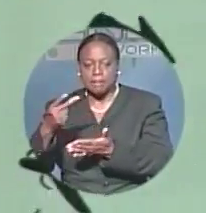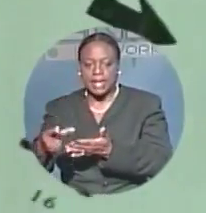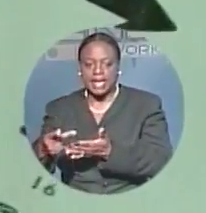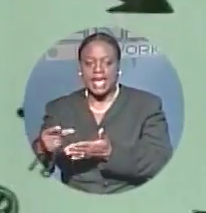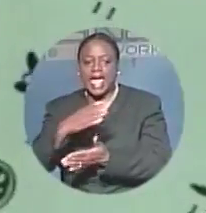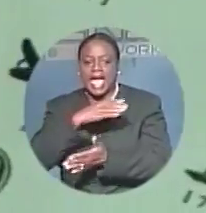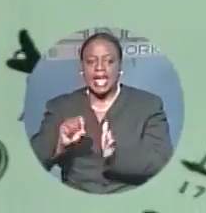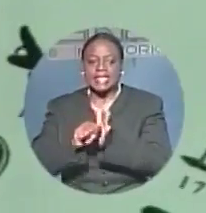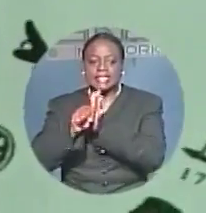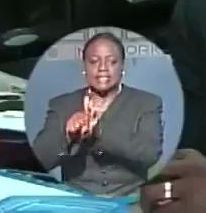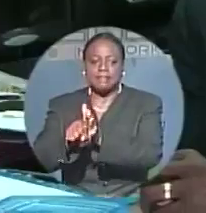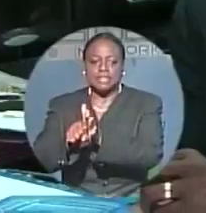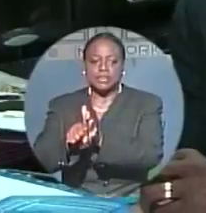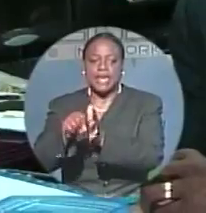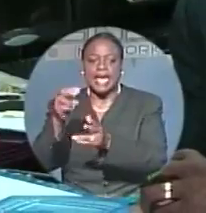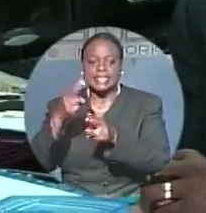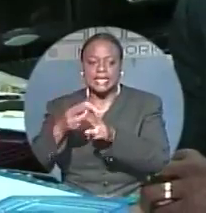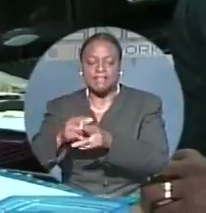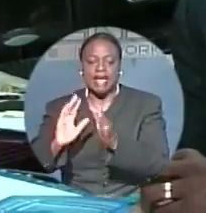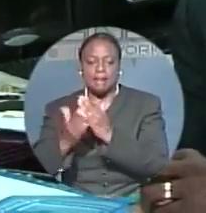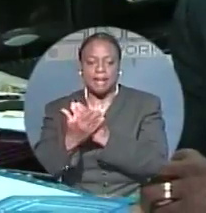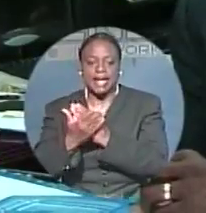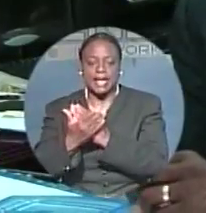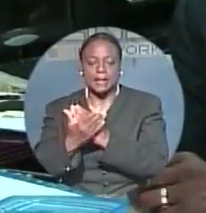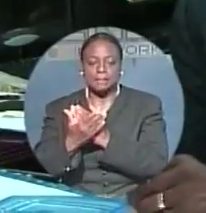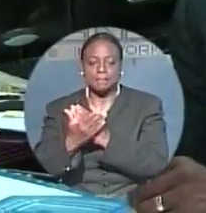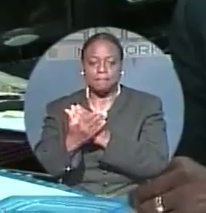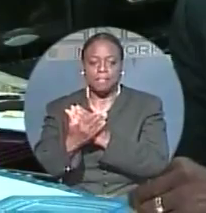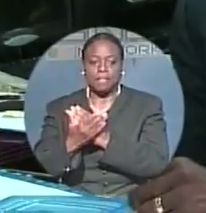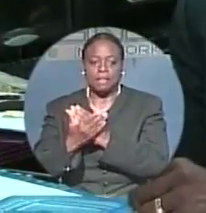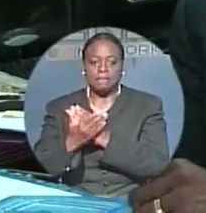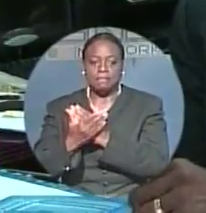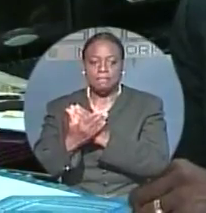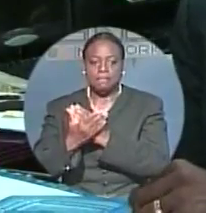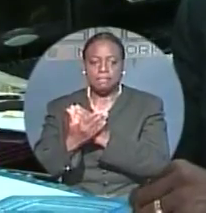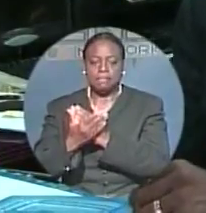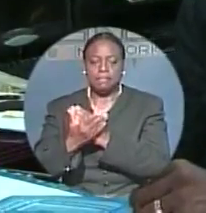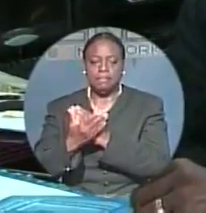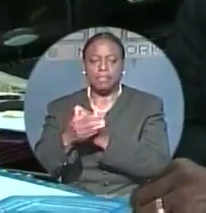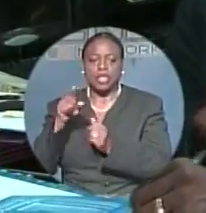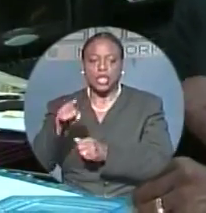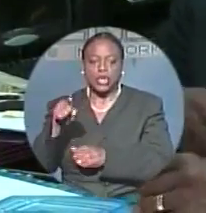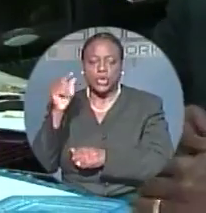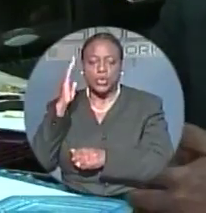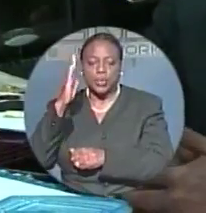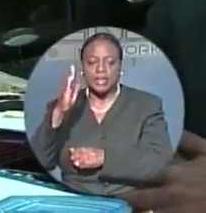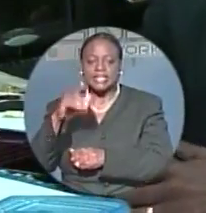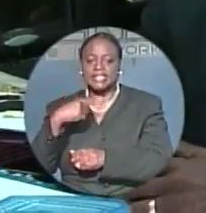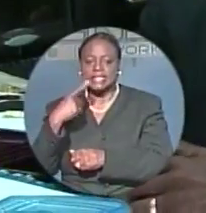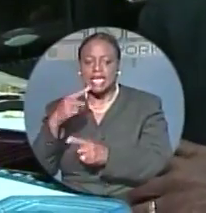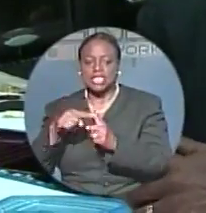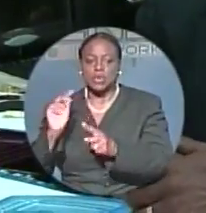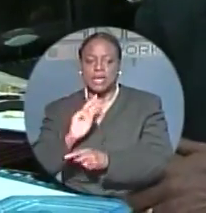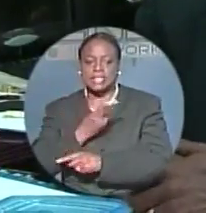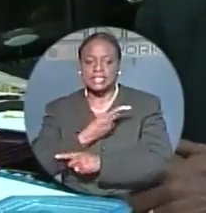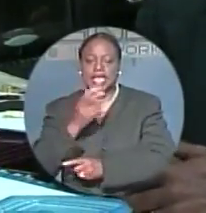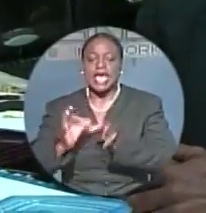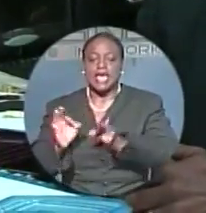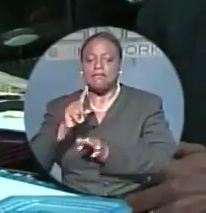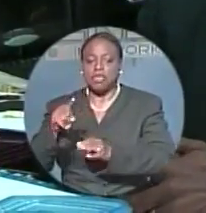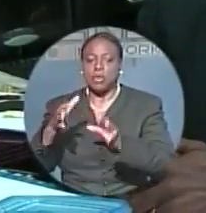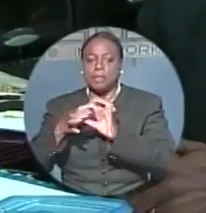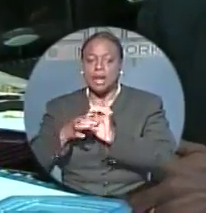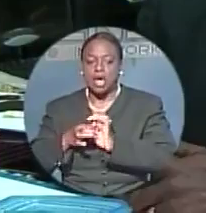to be identified by. As you nominate, what you will also do is that you will indicate to us if you belong to